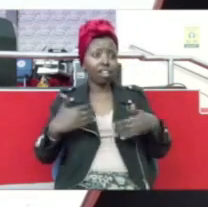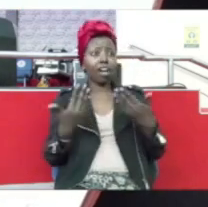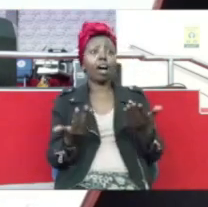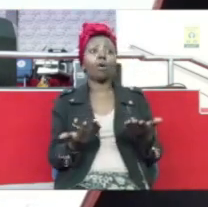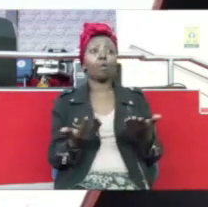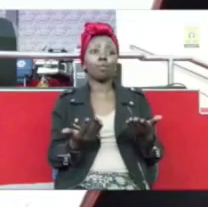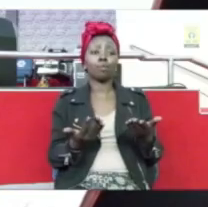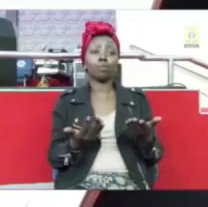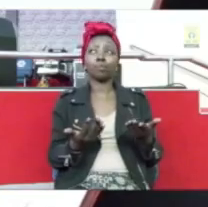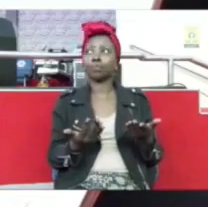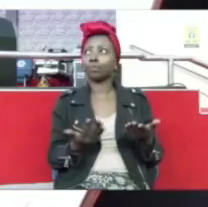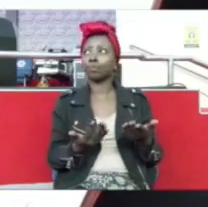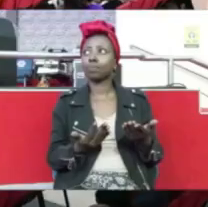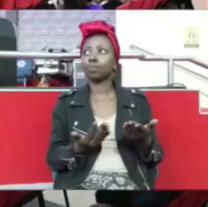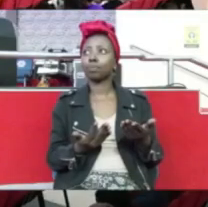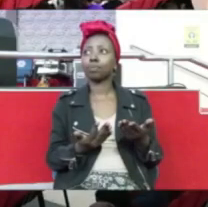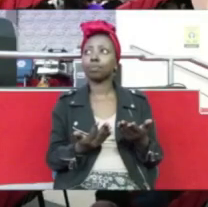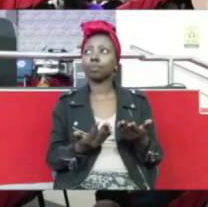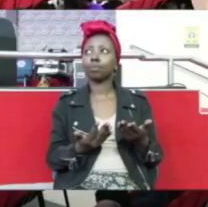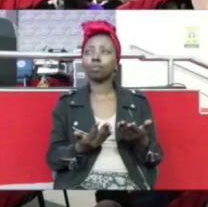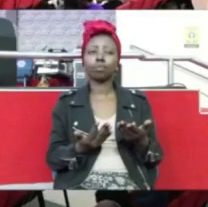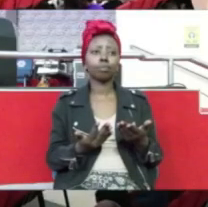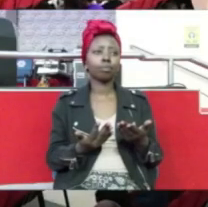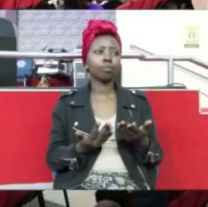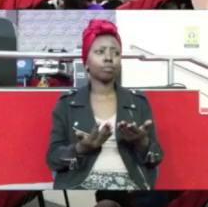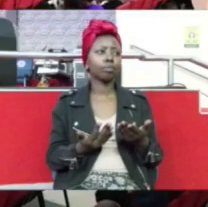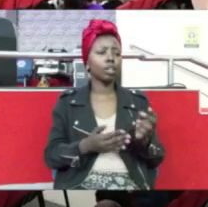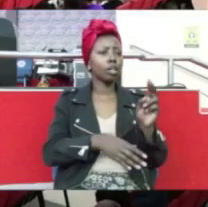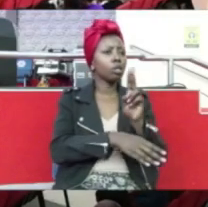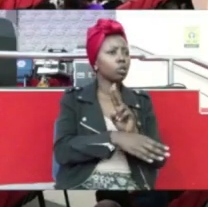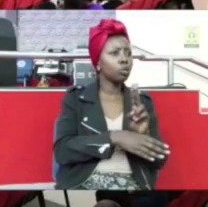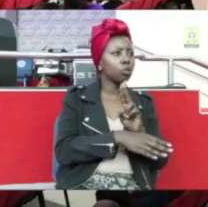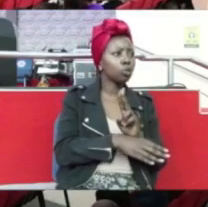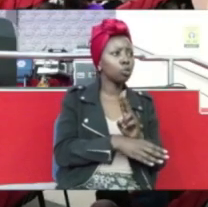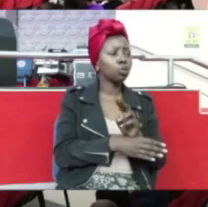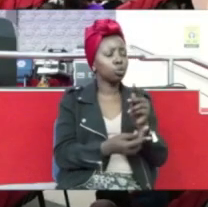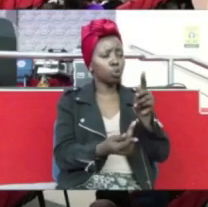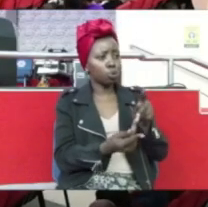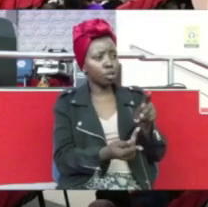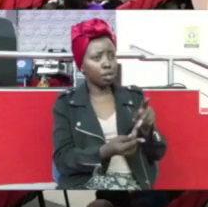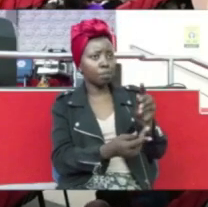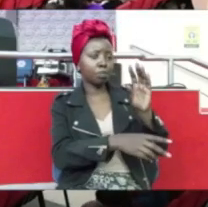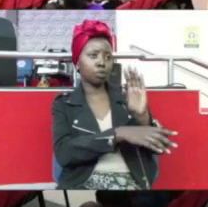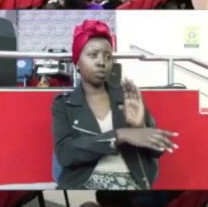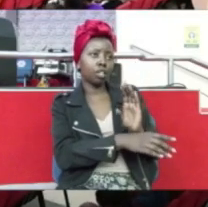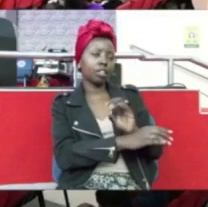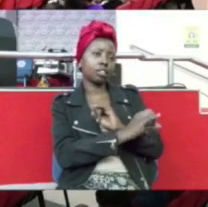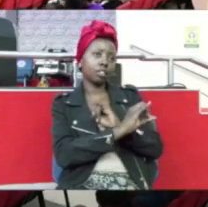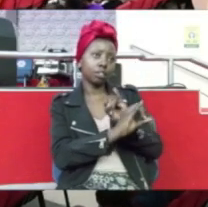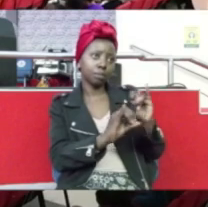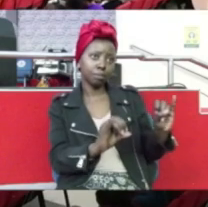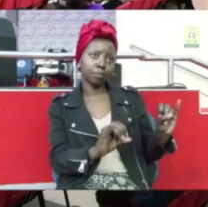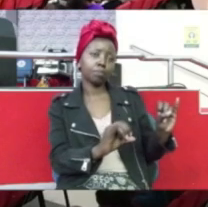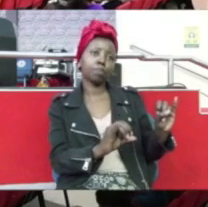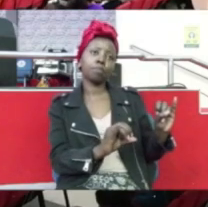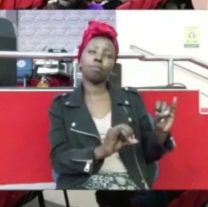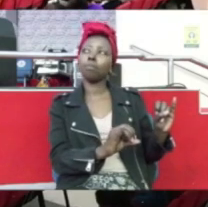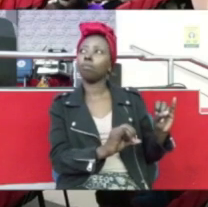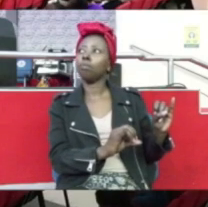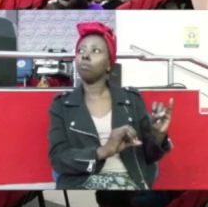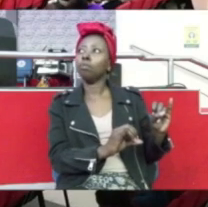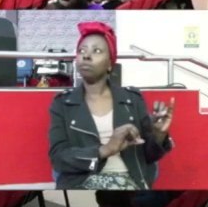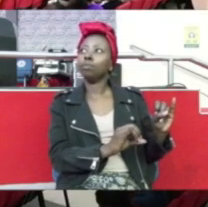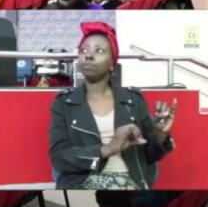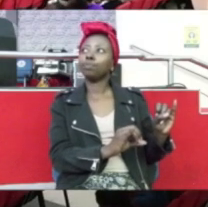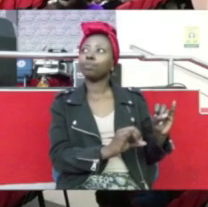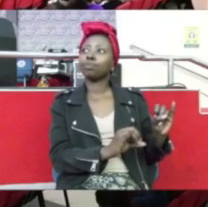hiari kwa njia gani? Still, it's used to maintain the church. Inatumiwa katika kushughulikia mahitaji ya kanisa. In